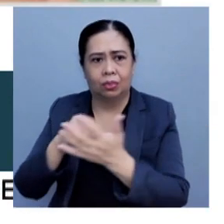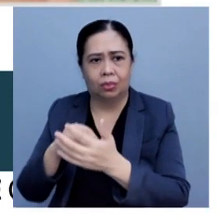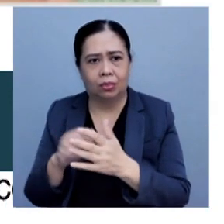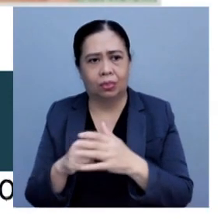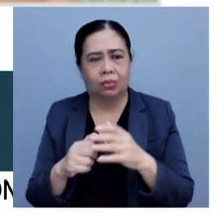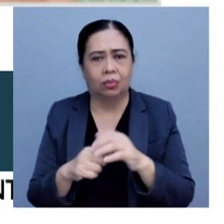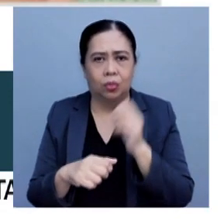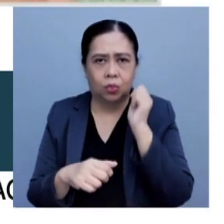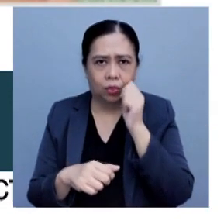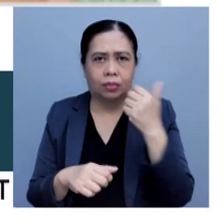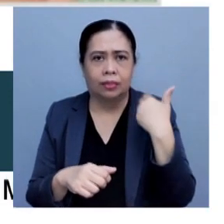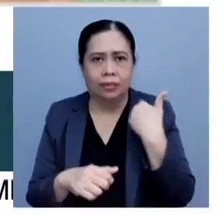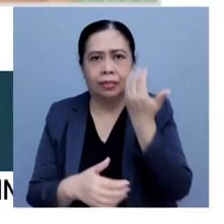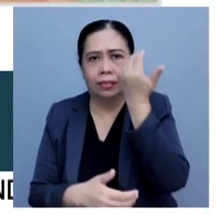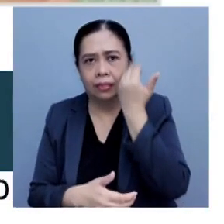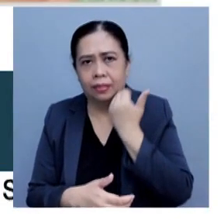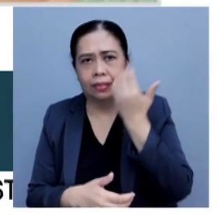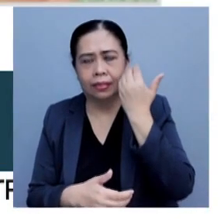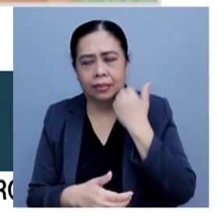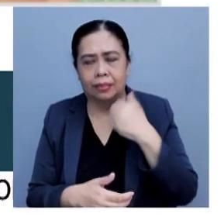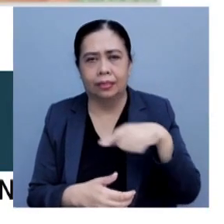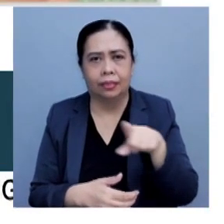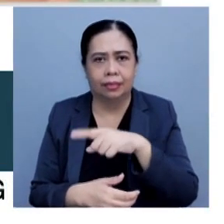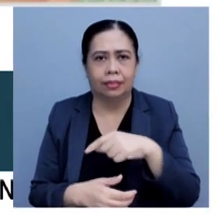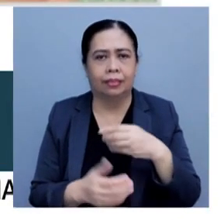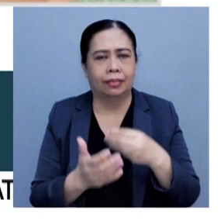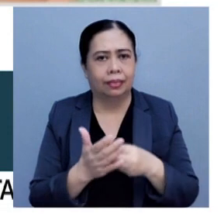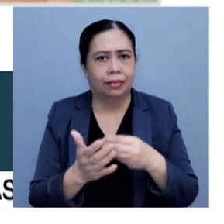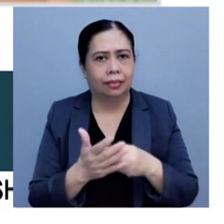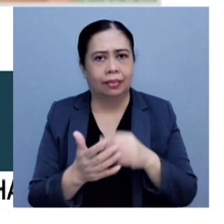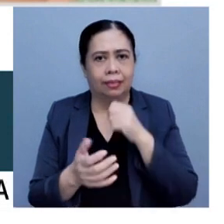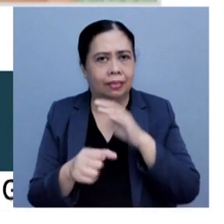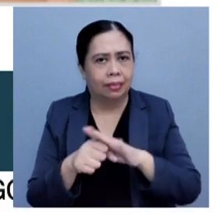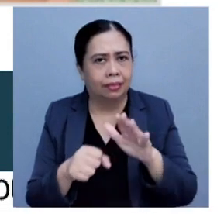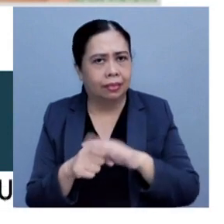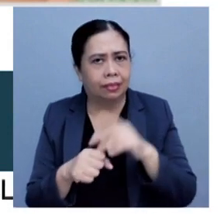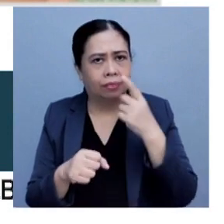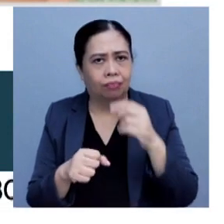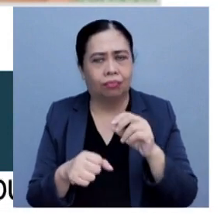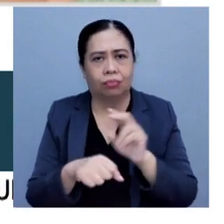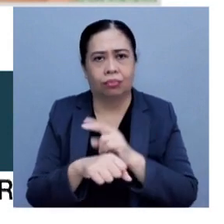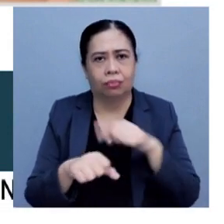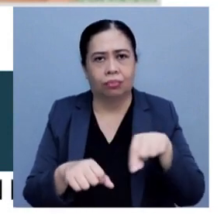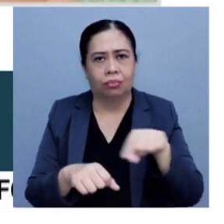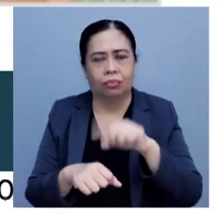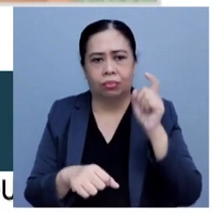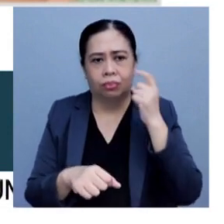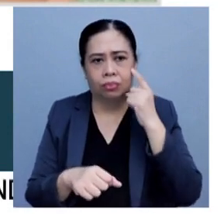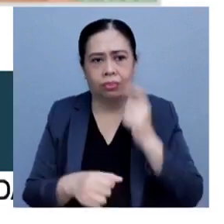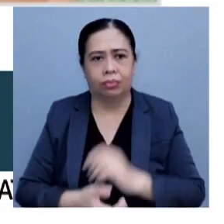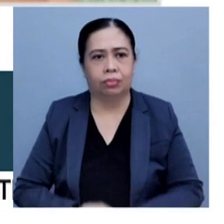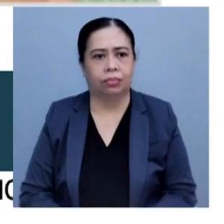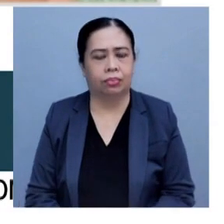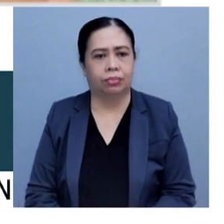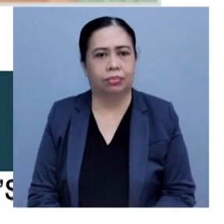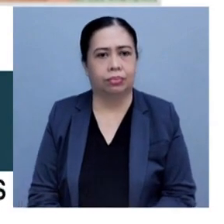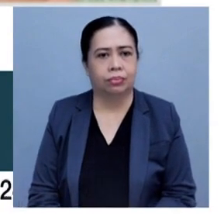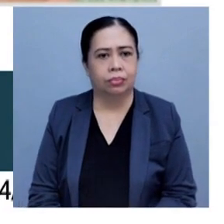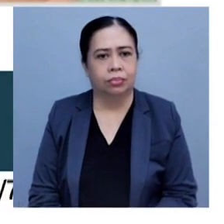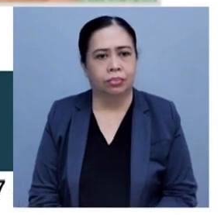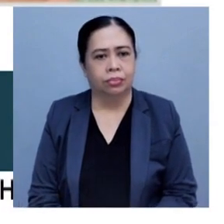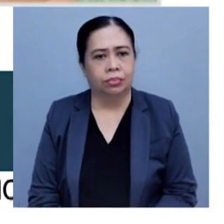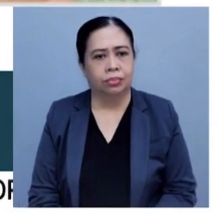and the revenues of the government, hindi nagkakatugma, palagi tayo nagde-deficit. Are these expenses of the